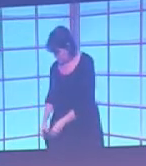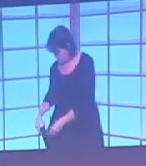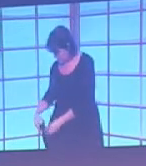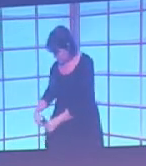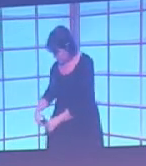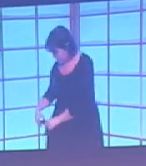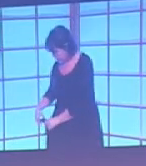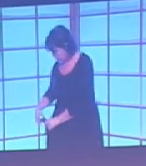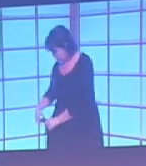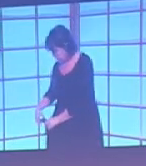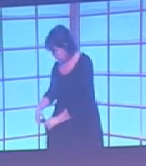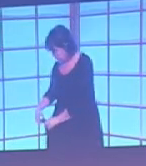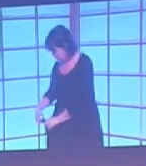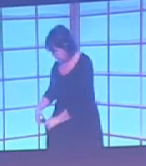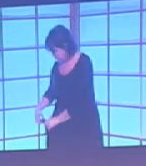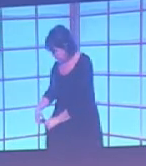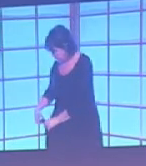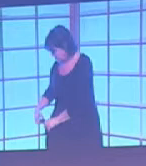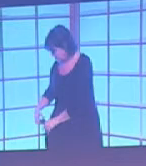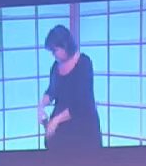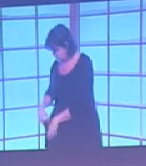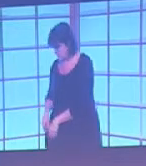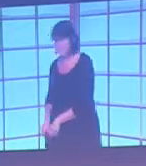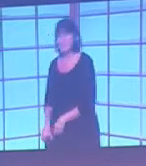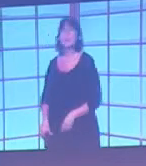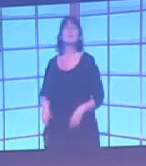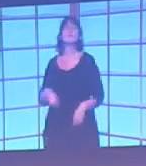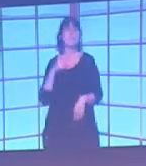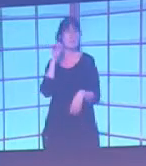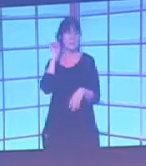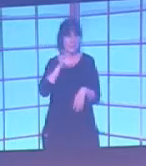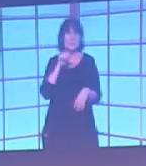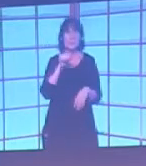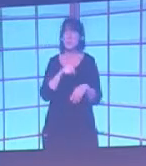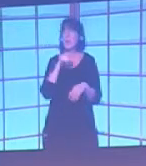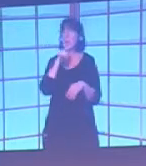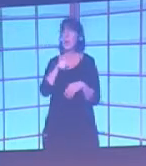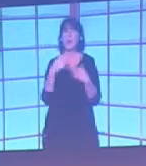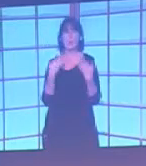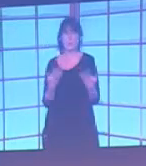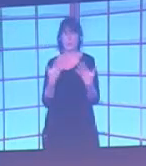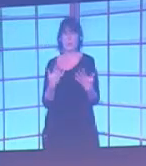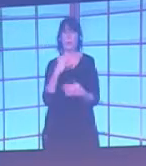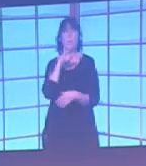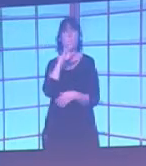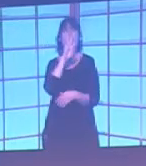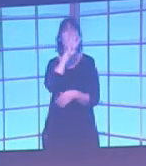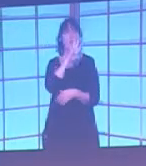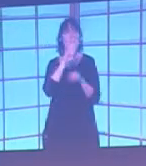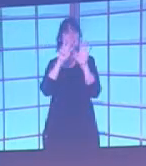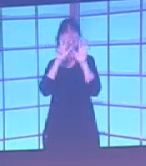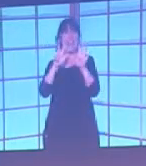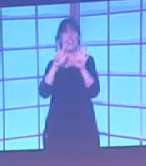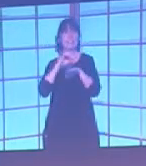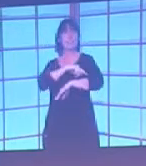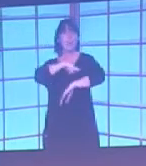nous démarrons là, depuis, je vous ai dit hier, depuis donc 48 heures aujourd'hui,